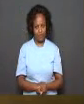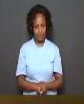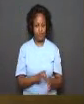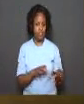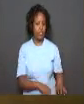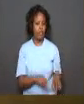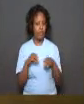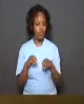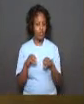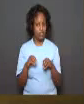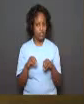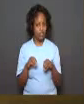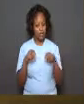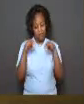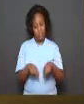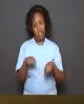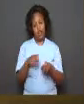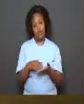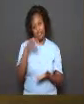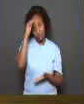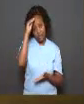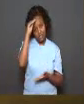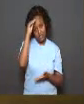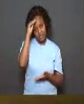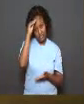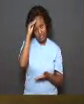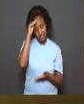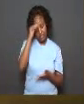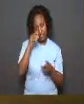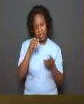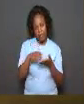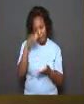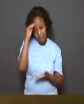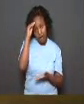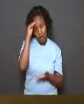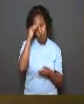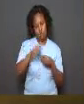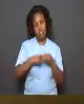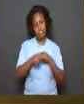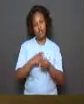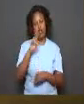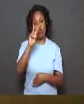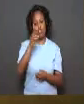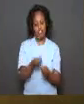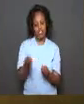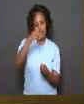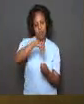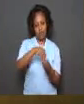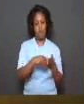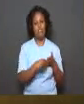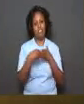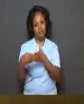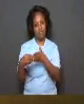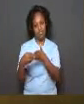Students, in this lesson, we will learn about 2 more principles of